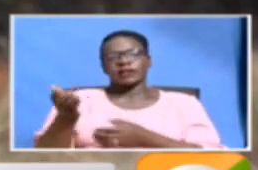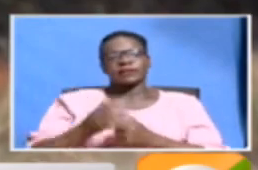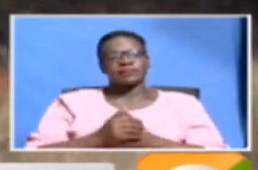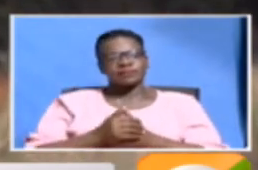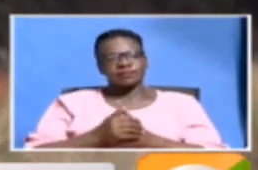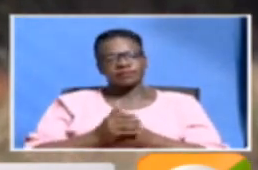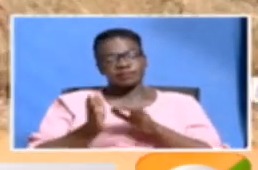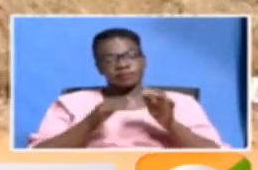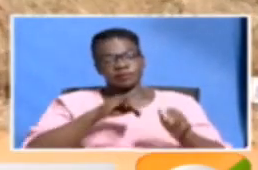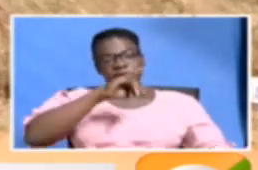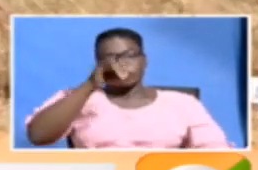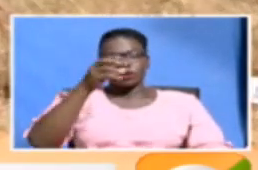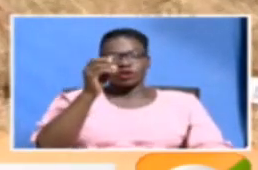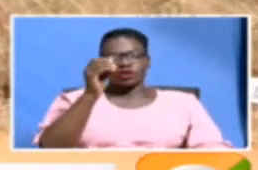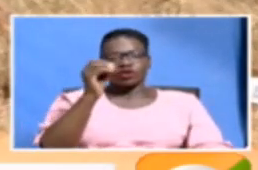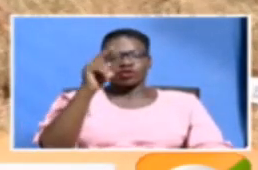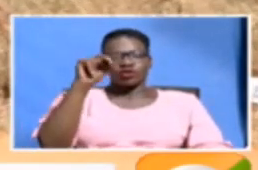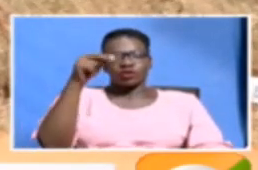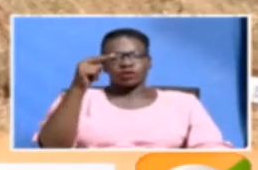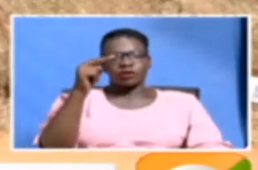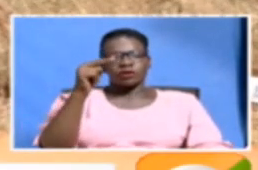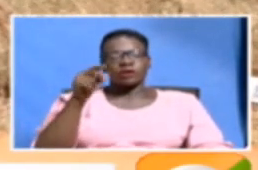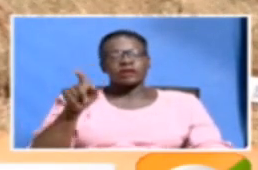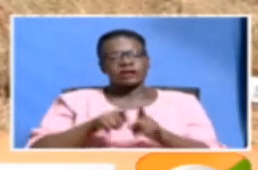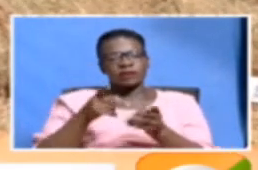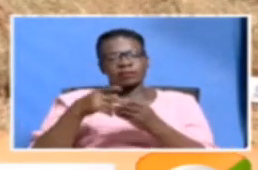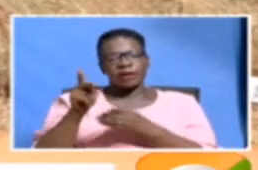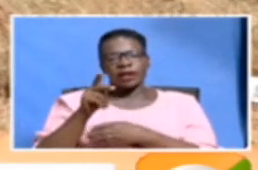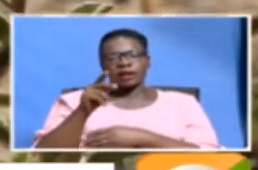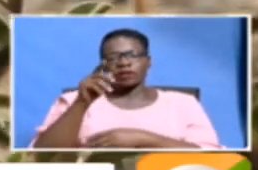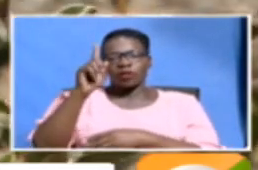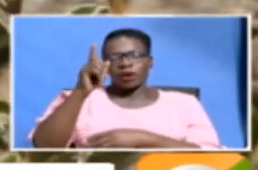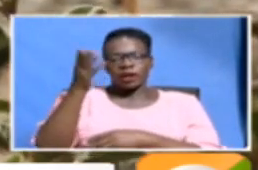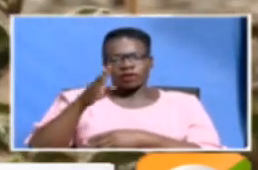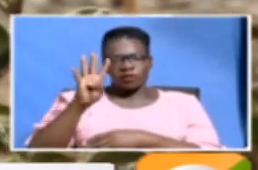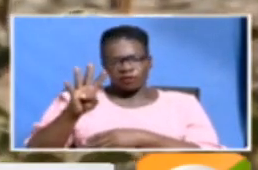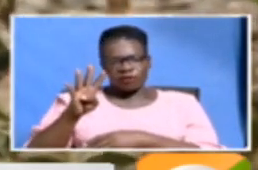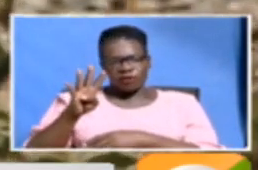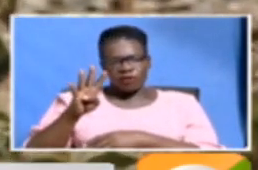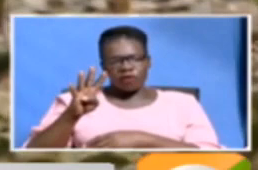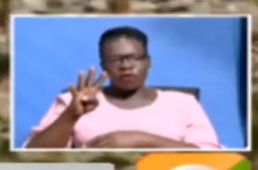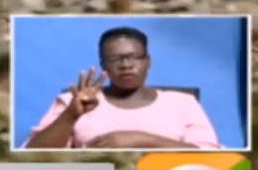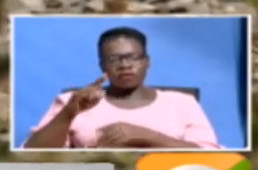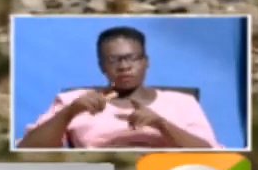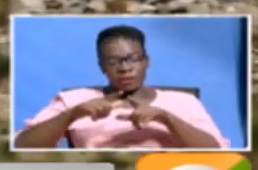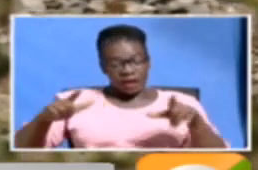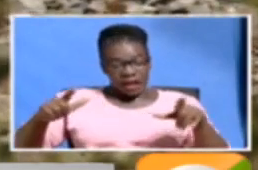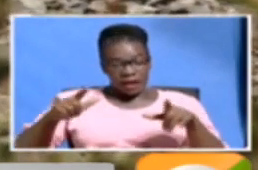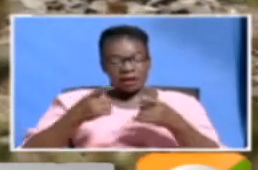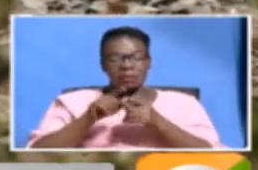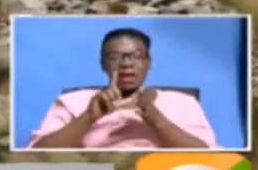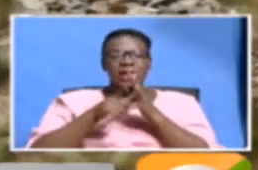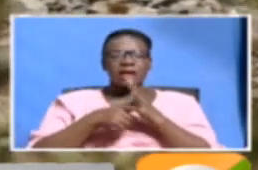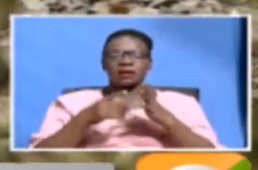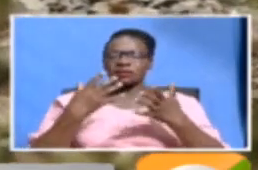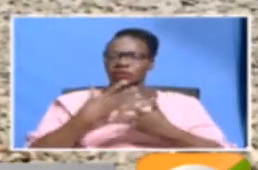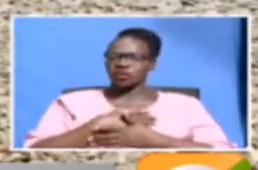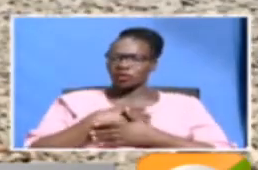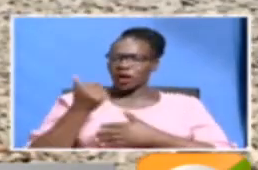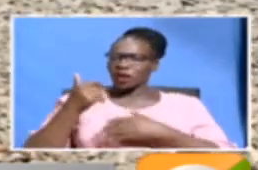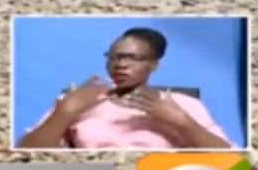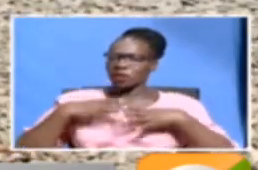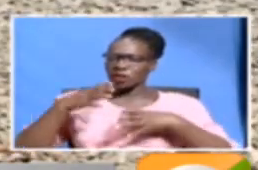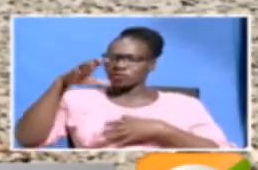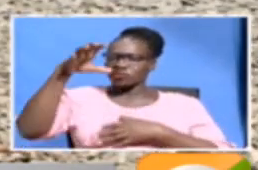Buki also bought this quarter acre piece of land 2 years ago, only to find a tenant a year later who had constructed temporary